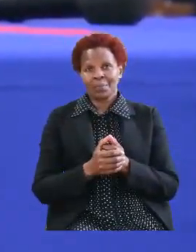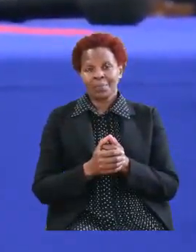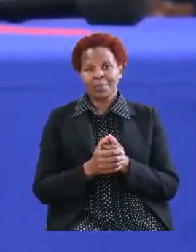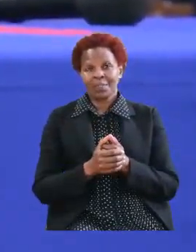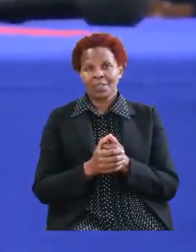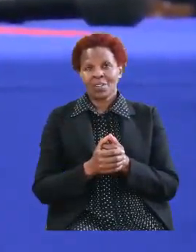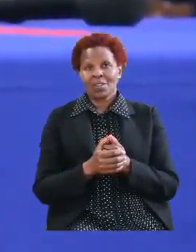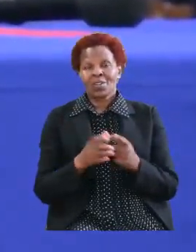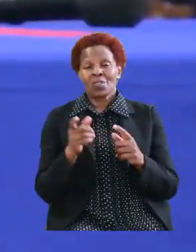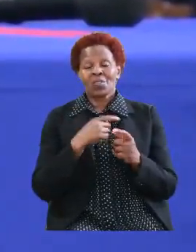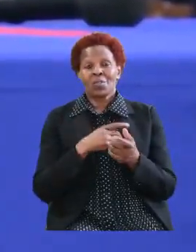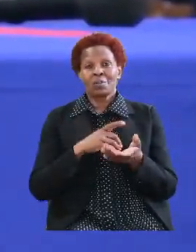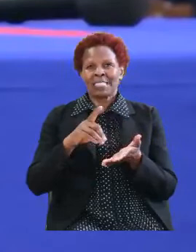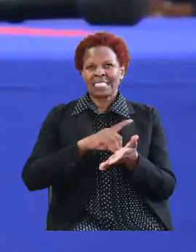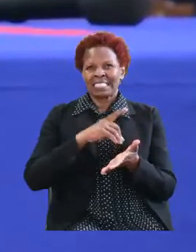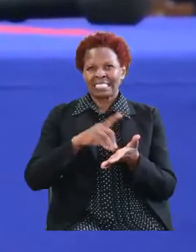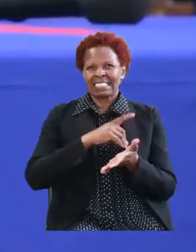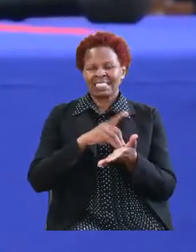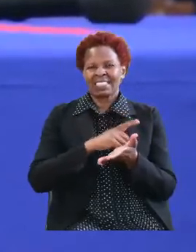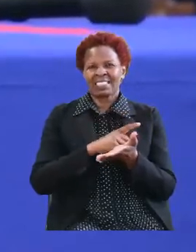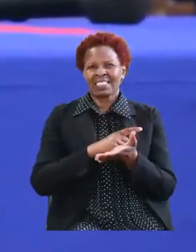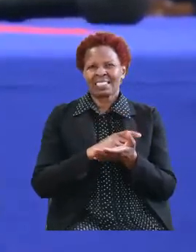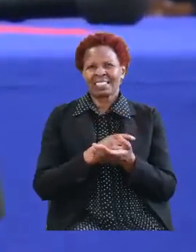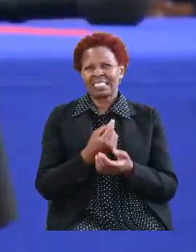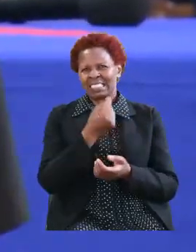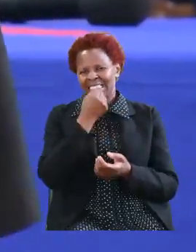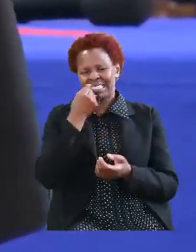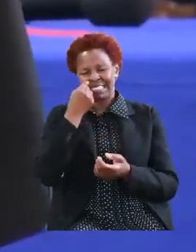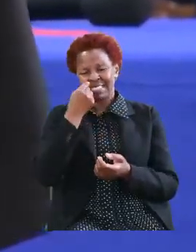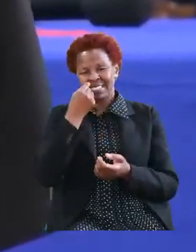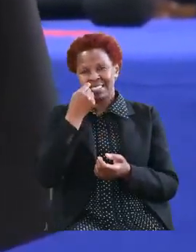wa district ya Madhaidhi, Karatina inaitwa,